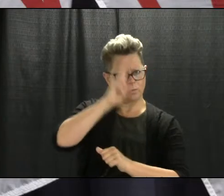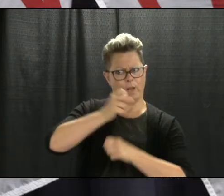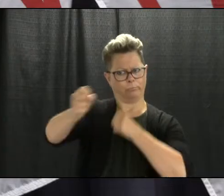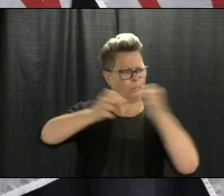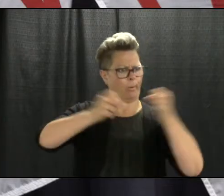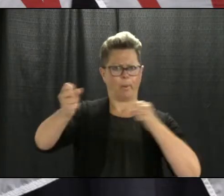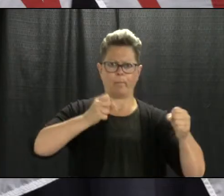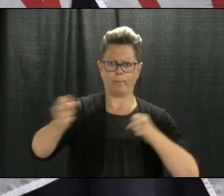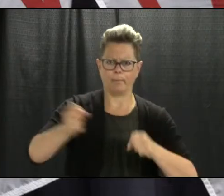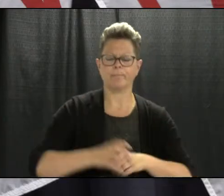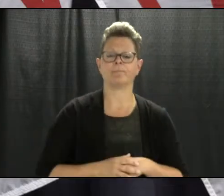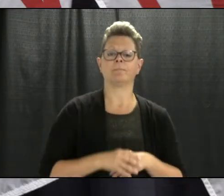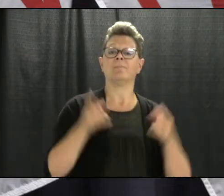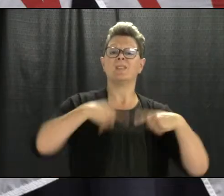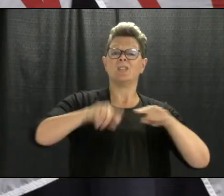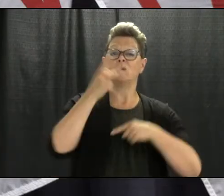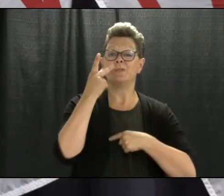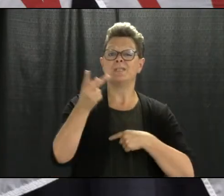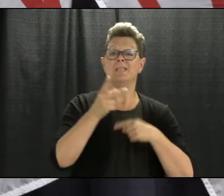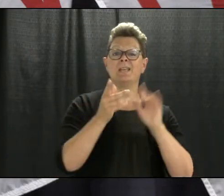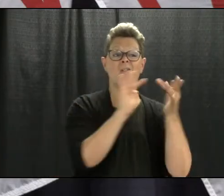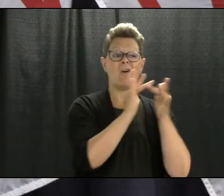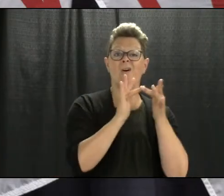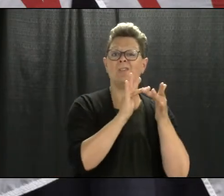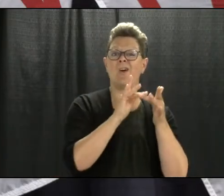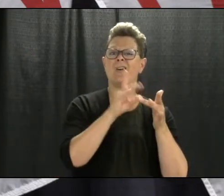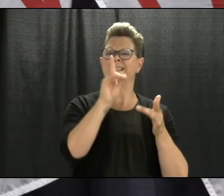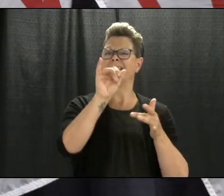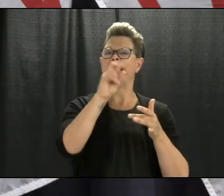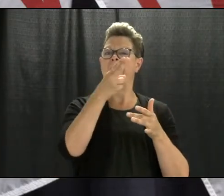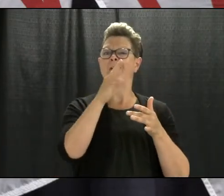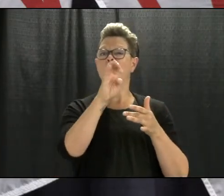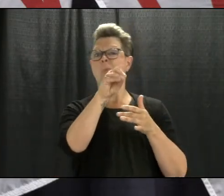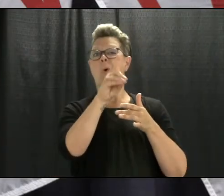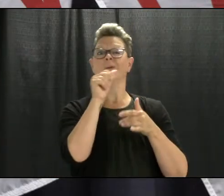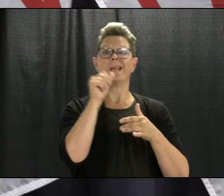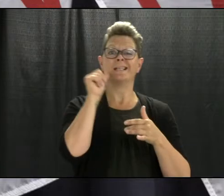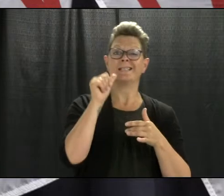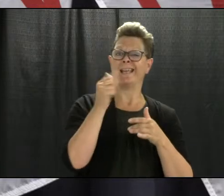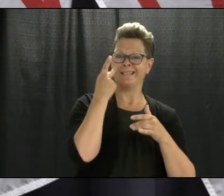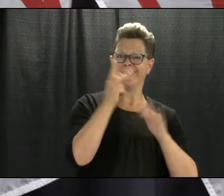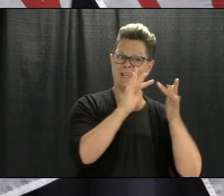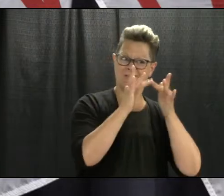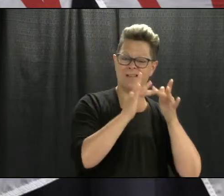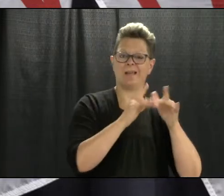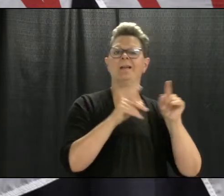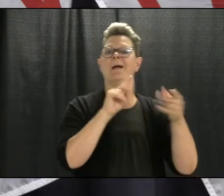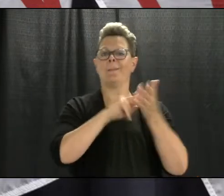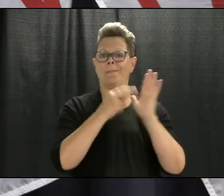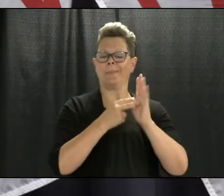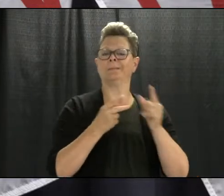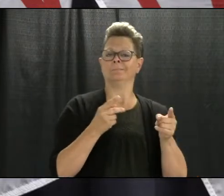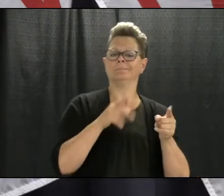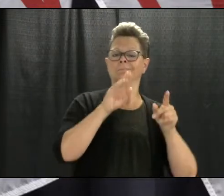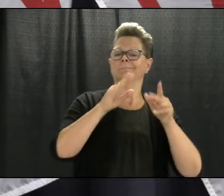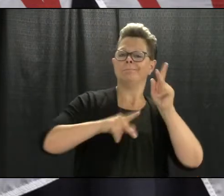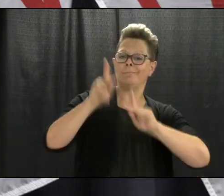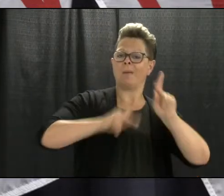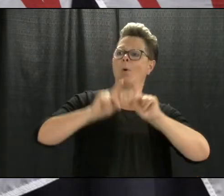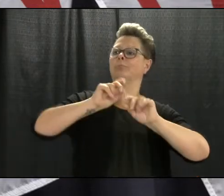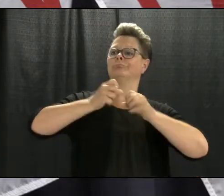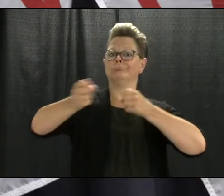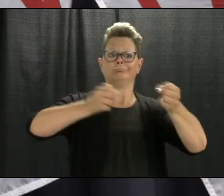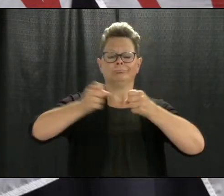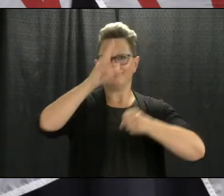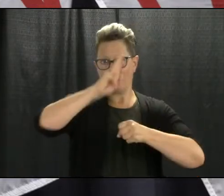as you would have seen reported in our online COVID-19 dashboard yesterday, there are currently 17 people in hospital due to COVID-19. I know this number may seem